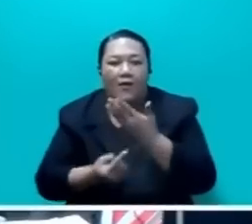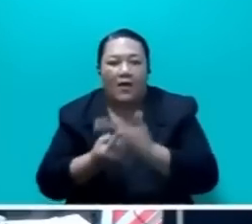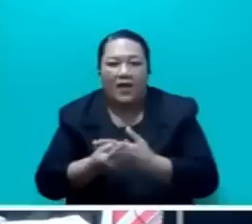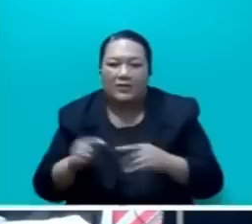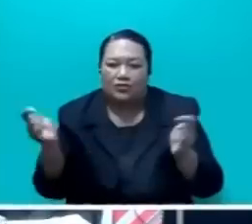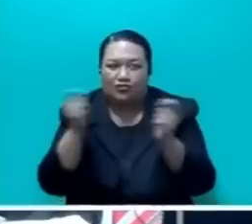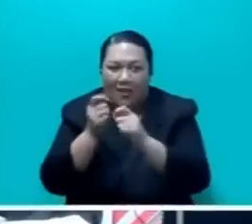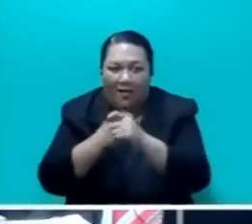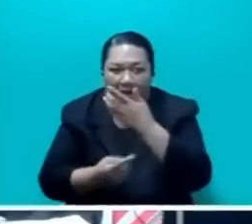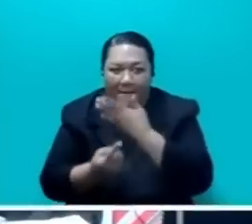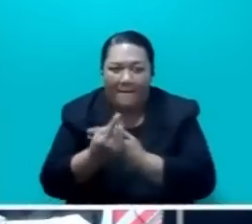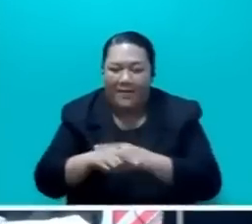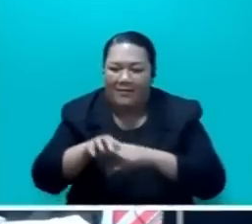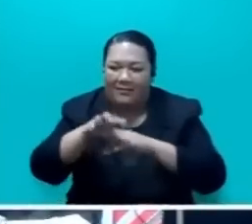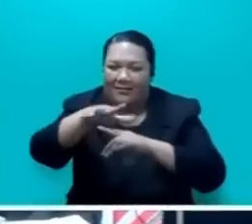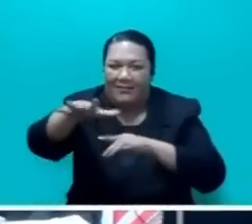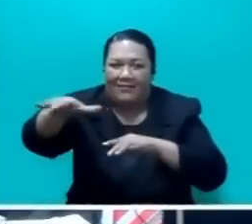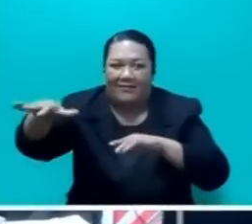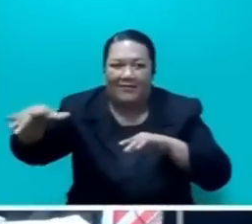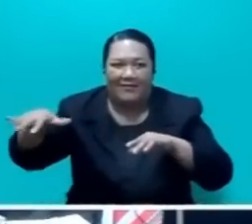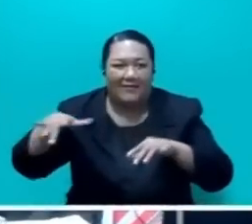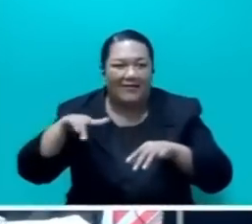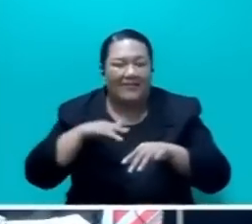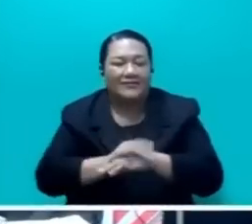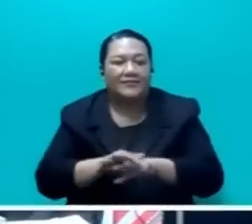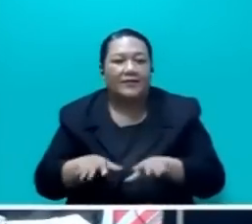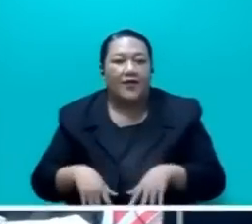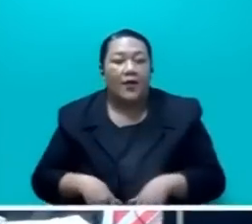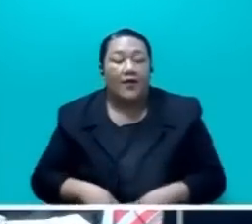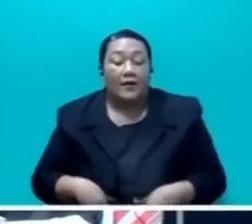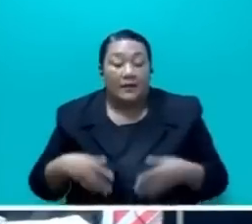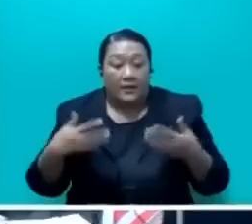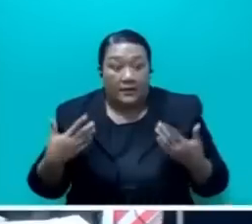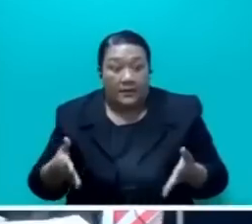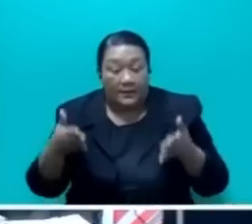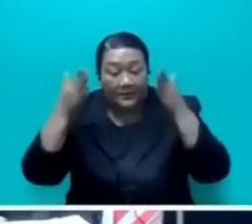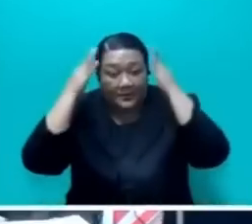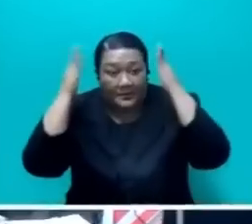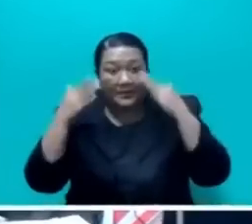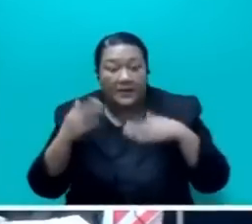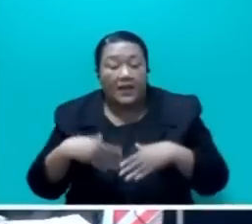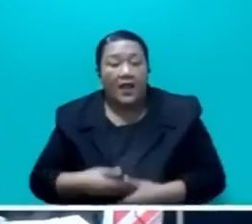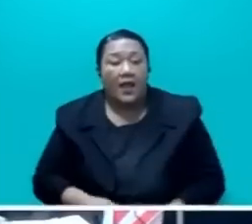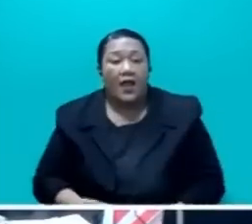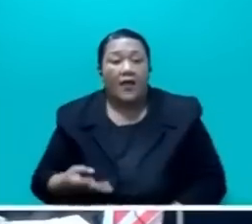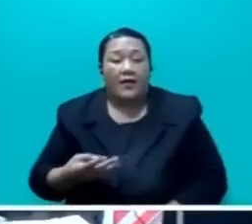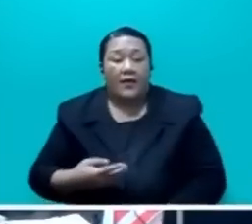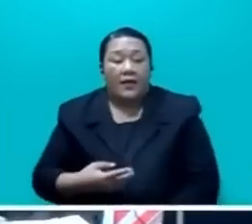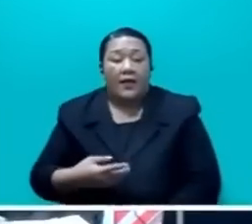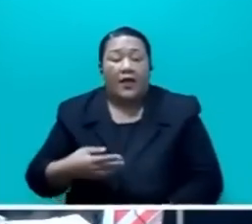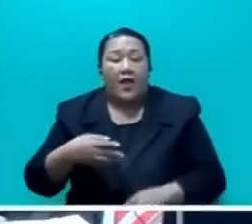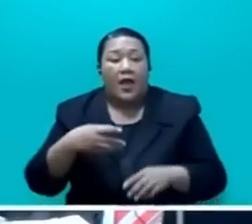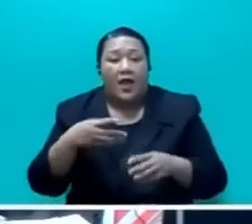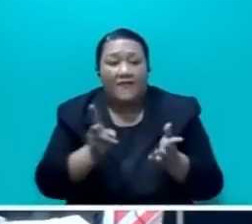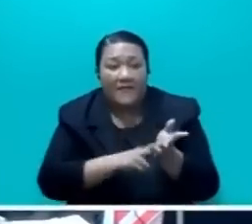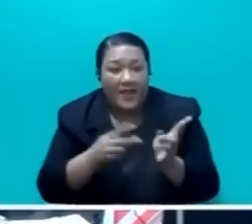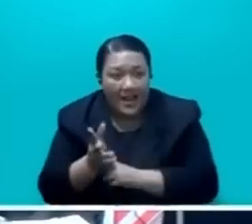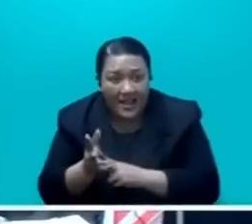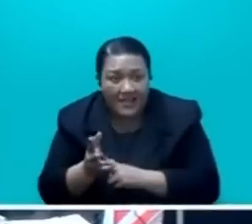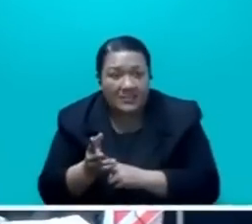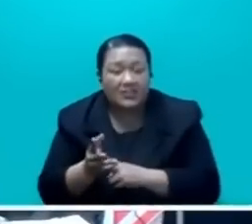Mr. Speaker, sir, from villages, Tikina, the 14th province of Fiji, including Rabi and Kioa, and